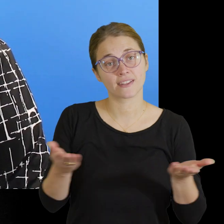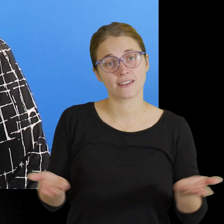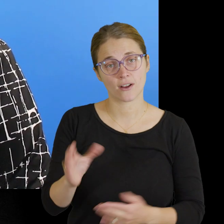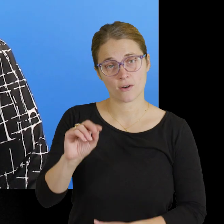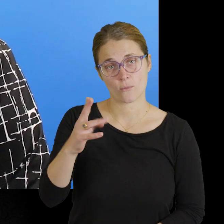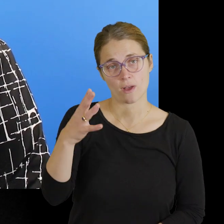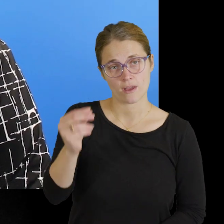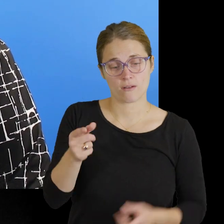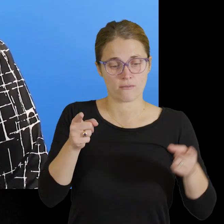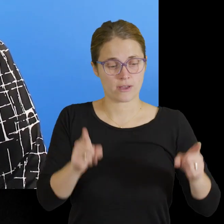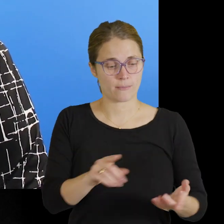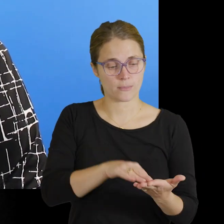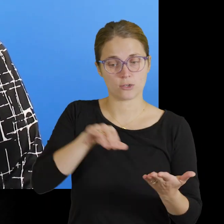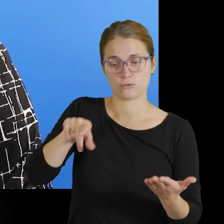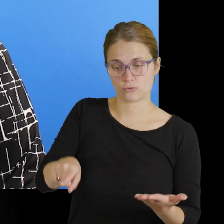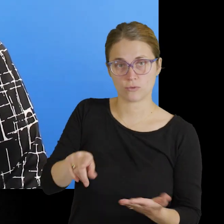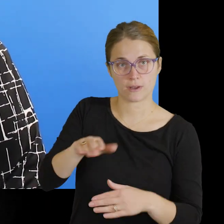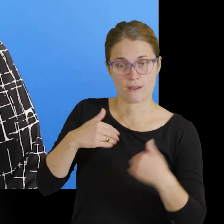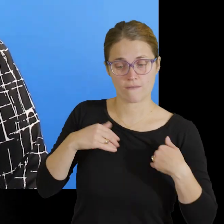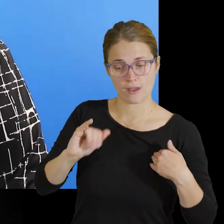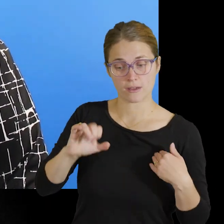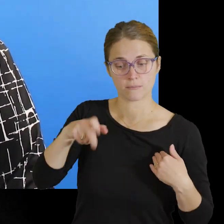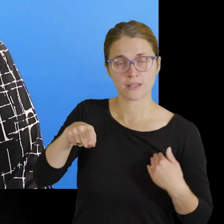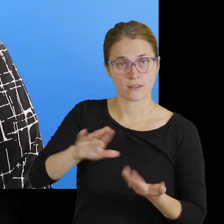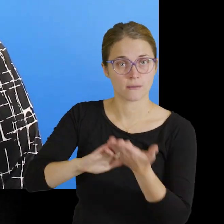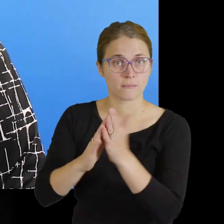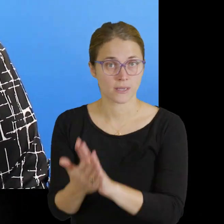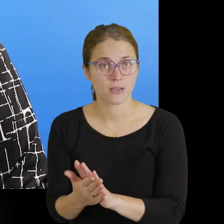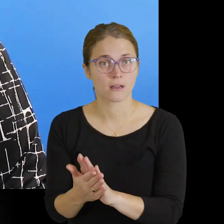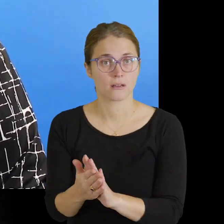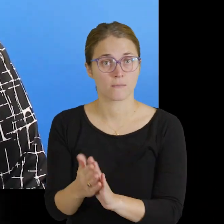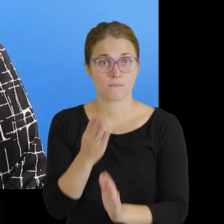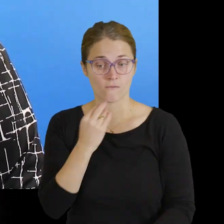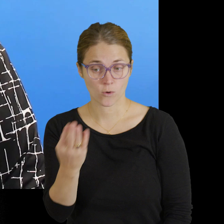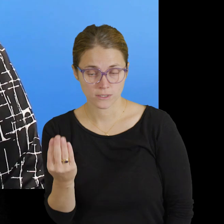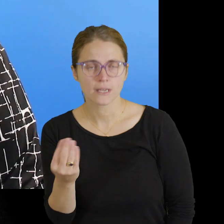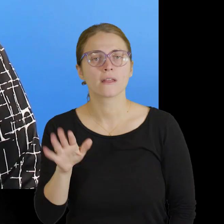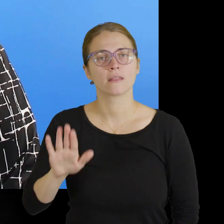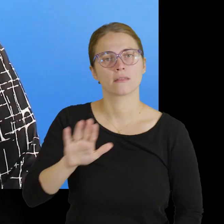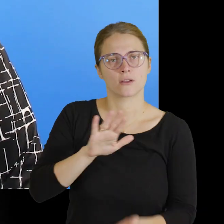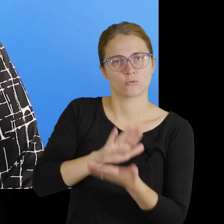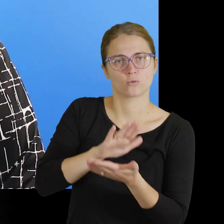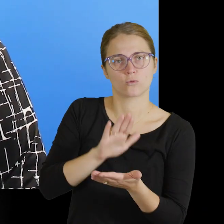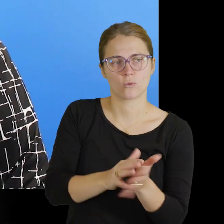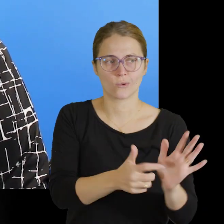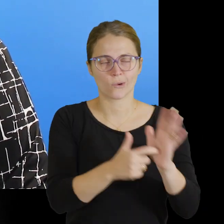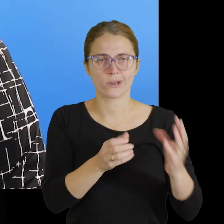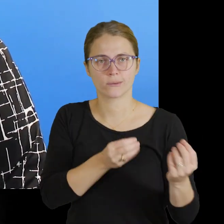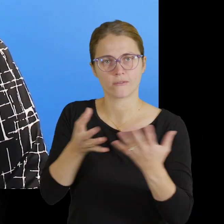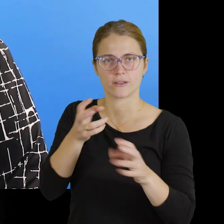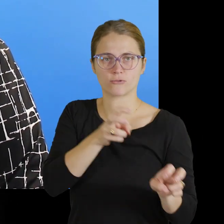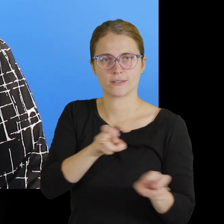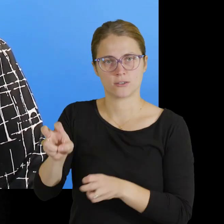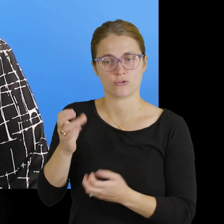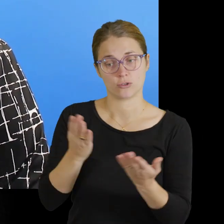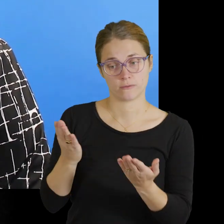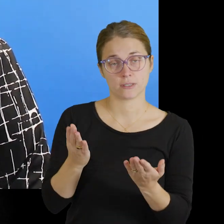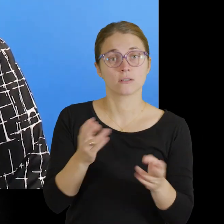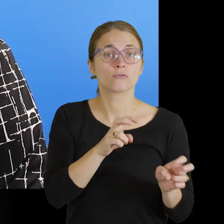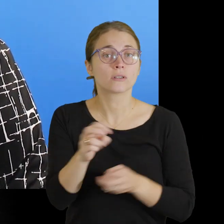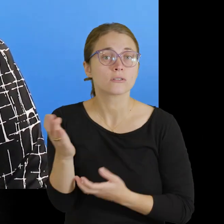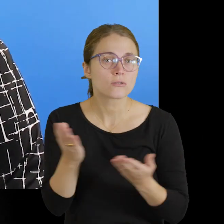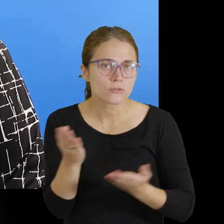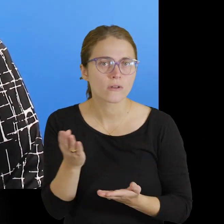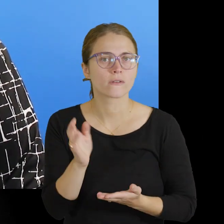In Ohio, once a student on an IEP turns 14, their school is required to provide transition services. These services are provided to help the